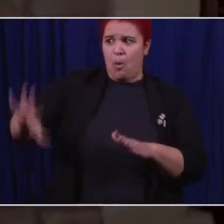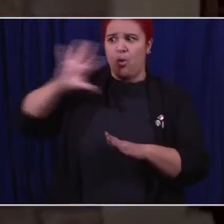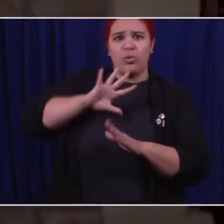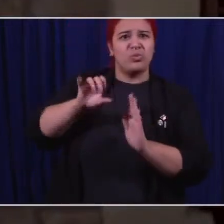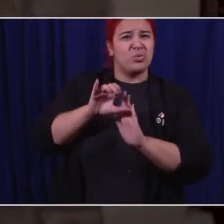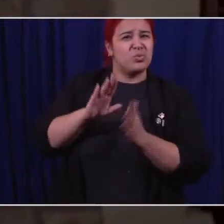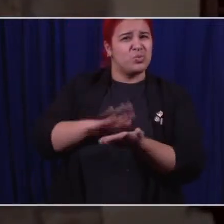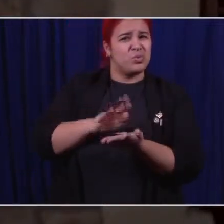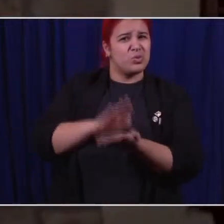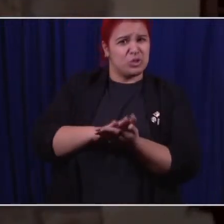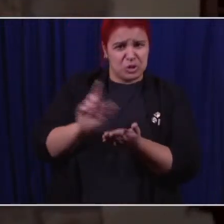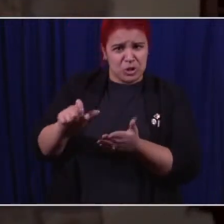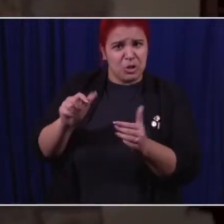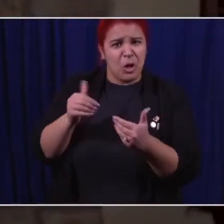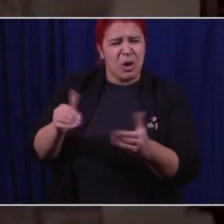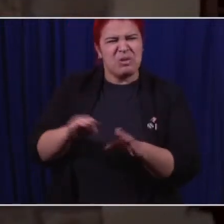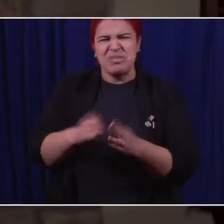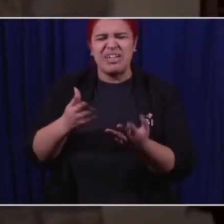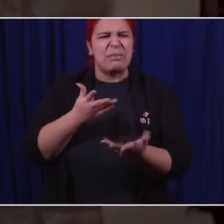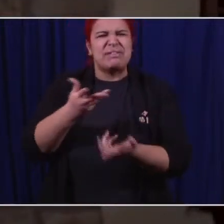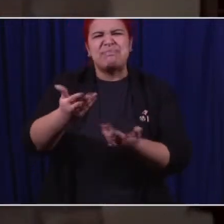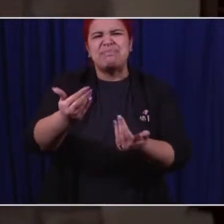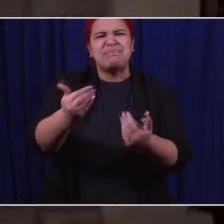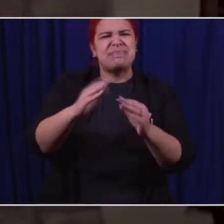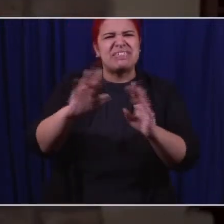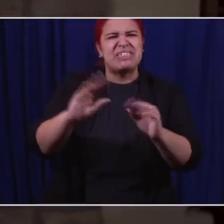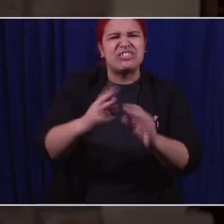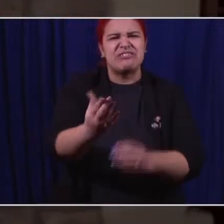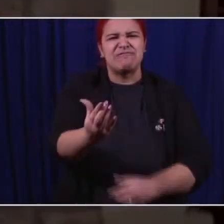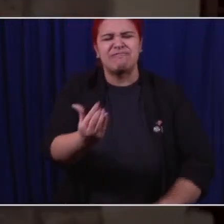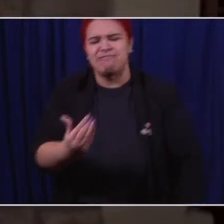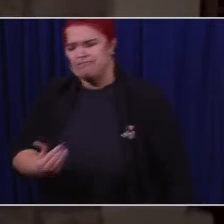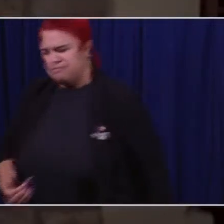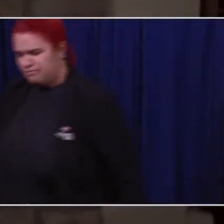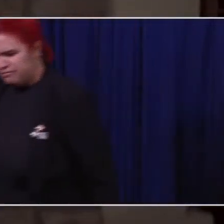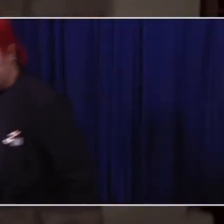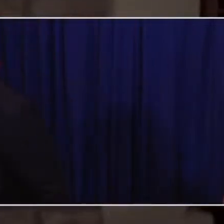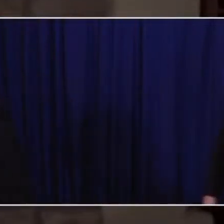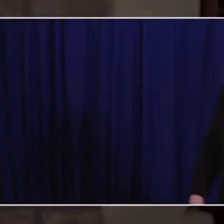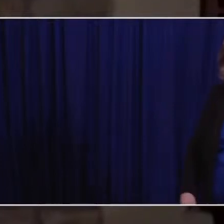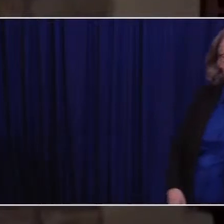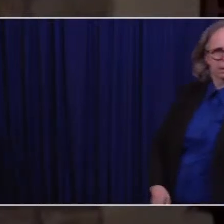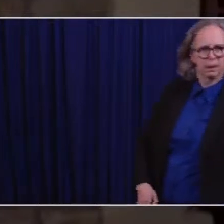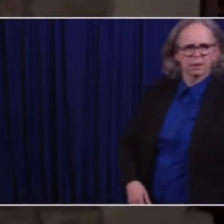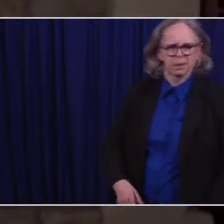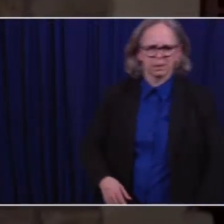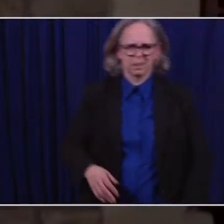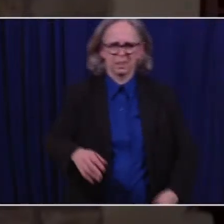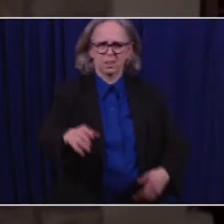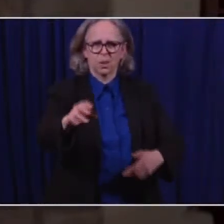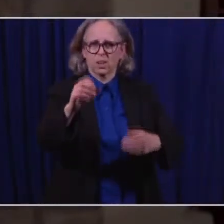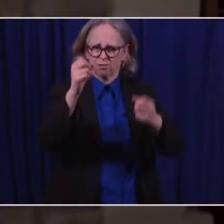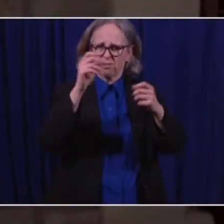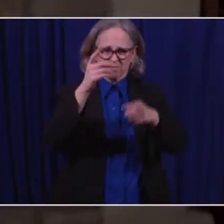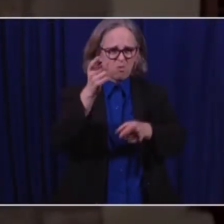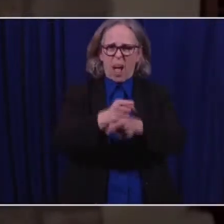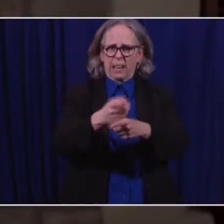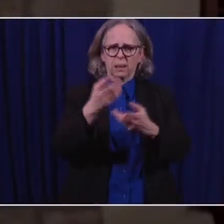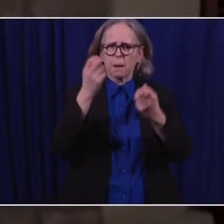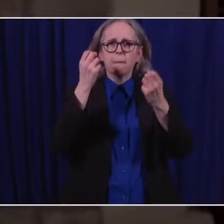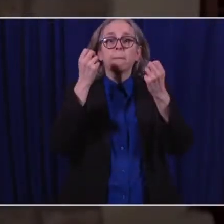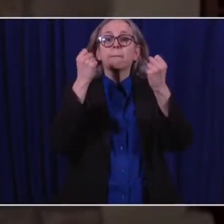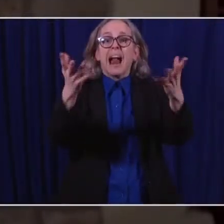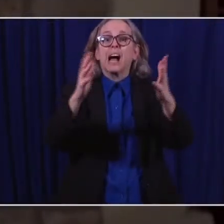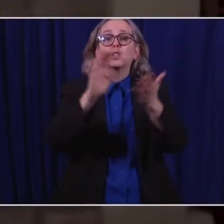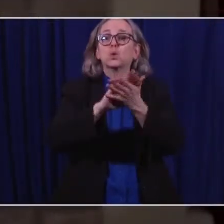a lot of schools who have been open the whole year. And they've toughed it out. They've done it. A large number of schools that